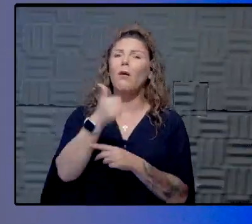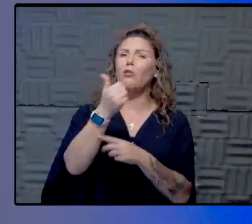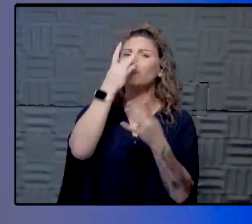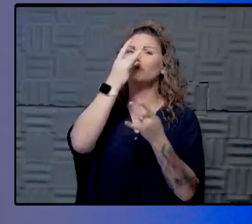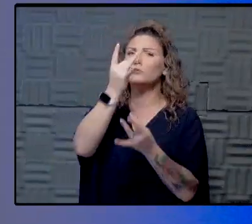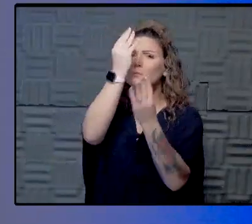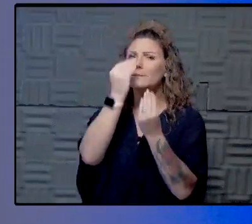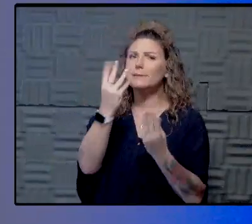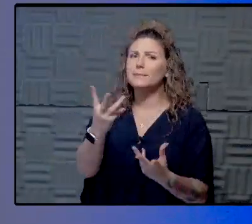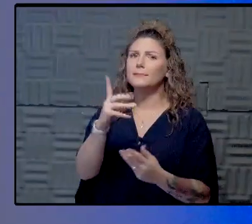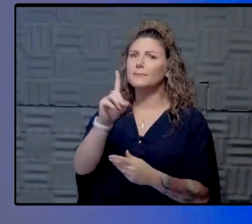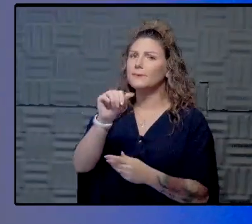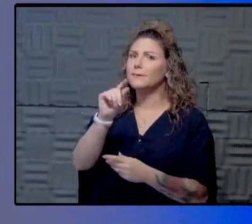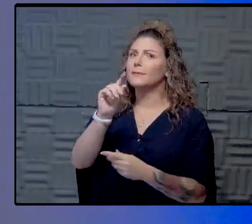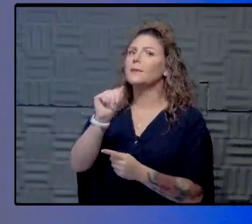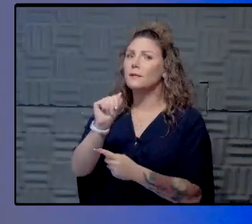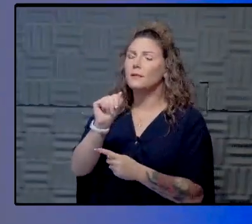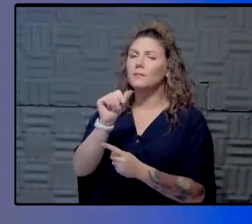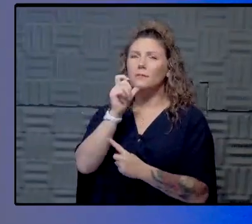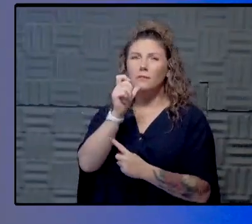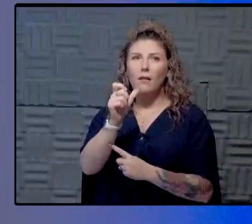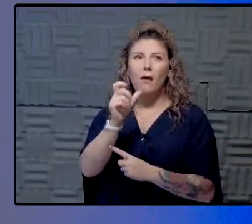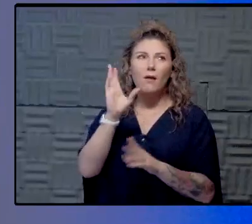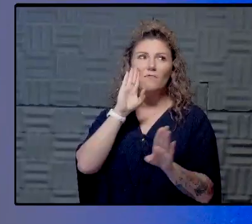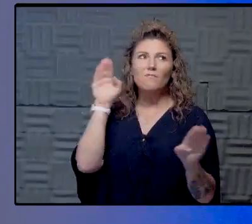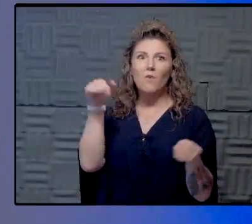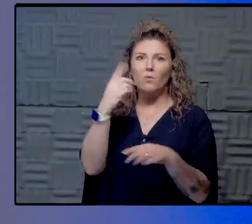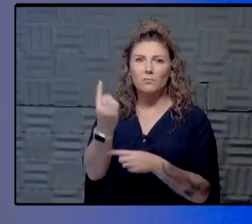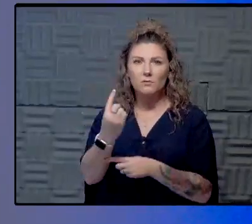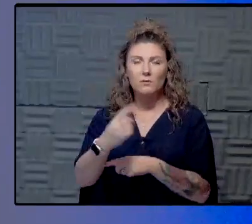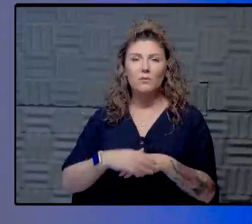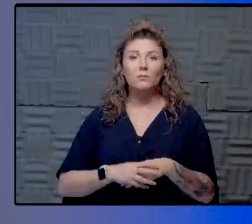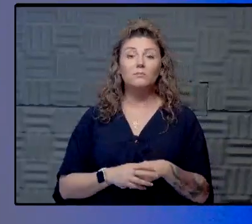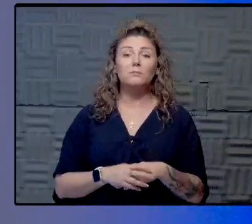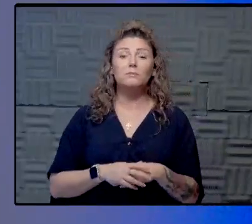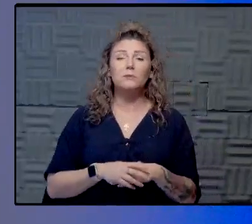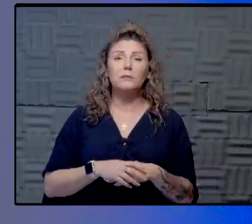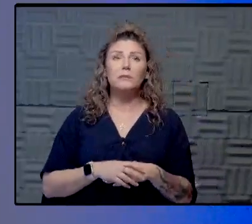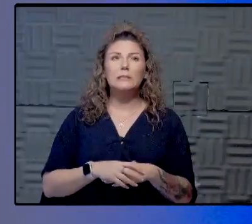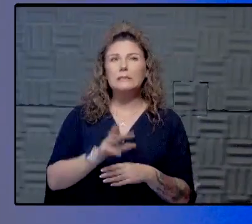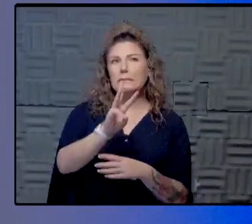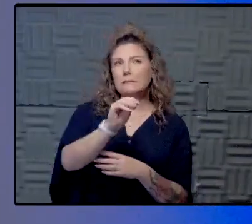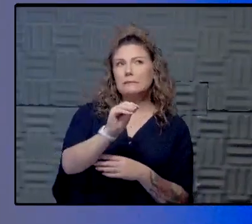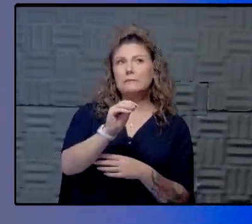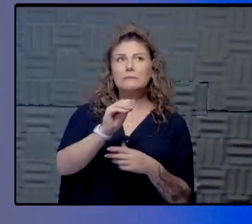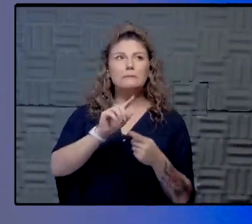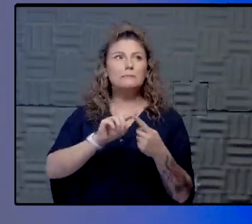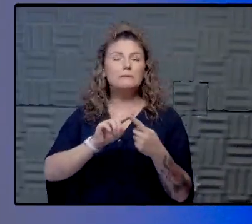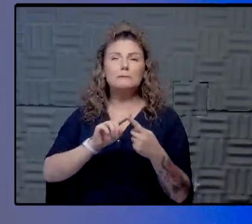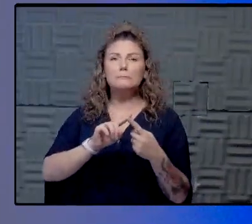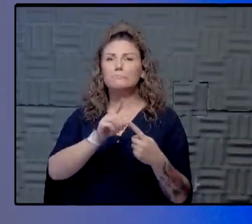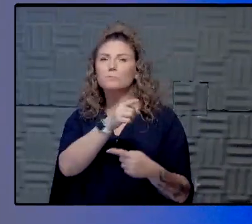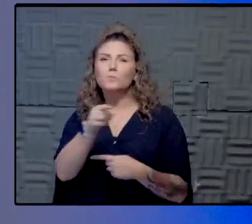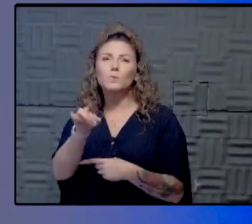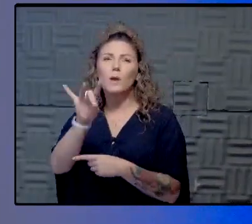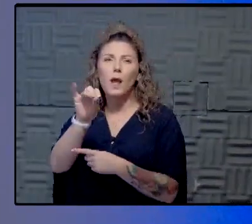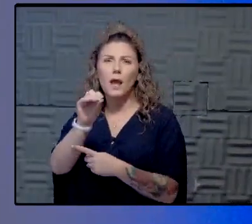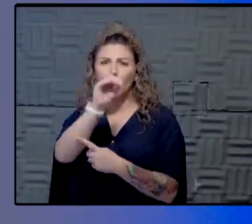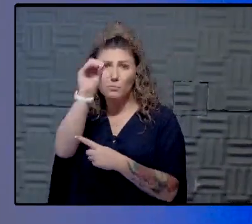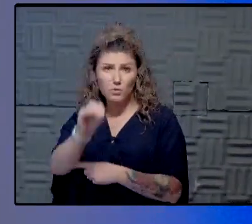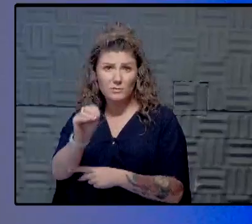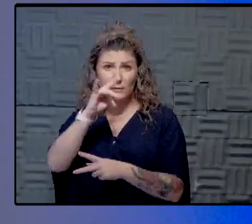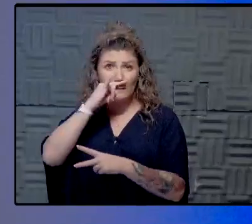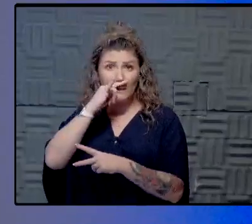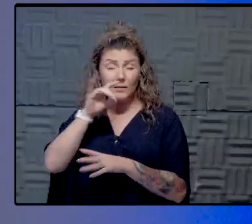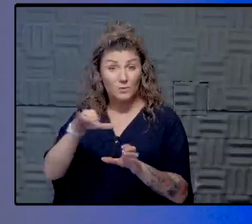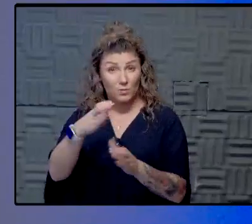data, though, that we don't always focus on is that 60, 70, 80% of kids who are doing really well. And I